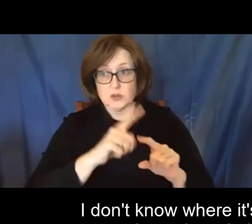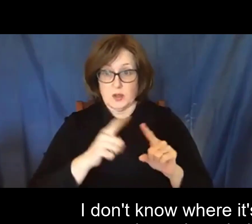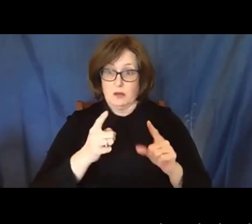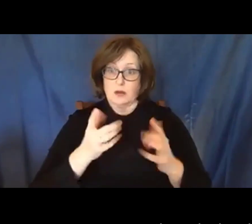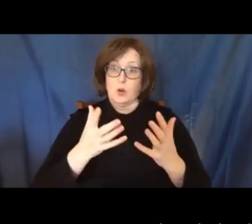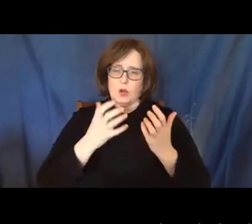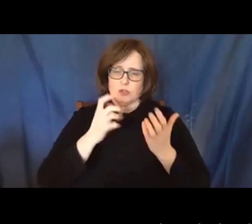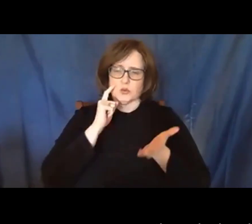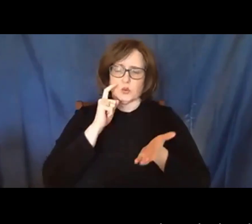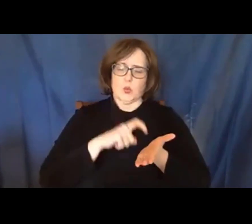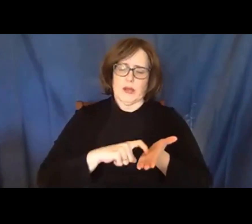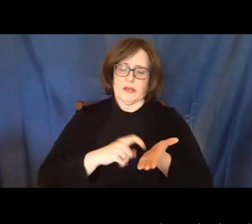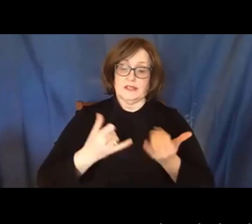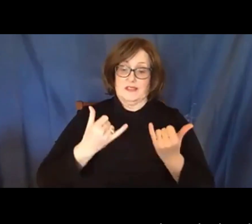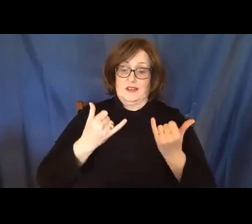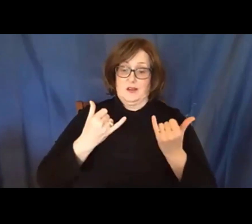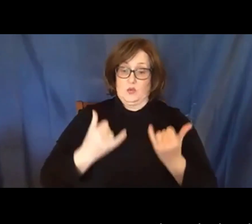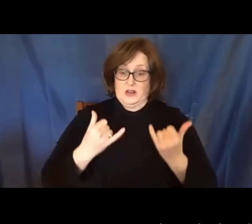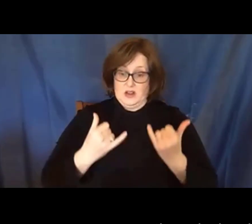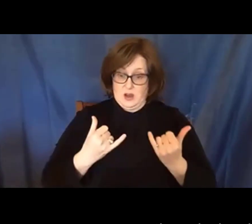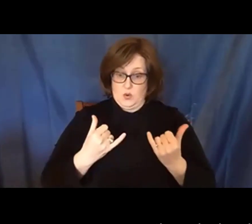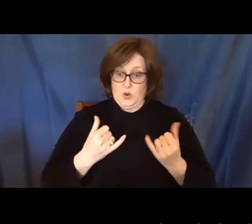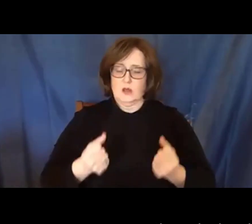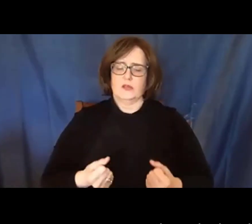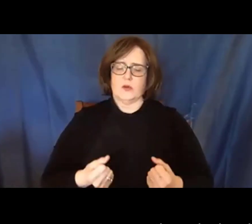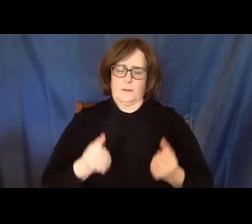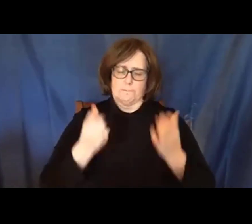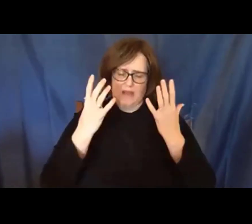are lots of conversations being had about